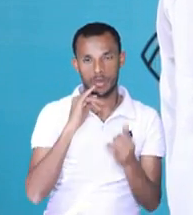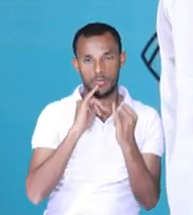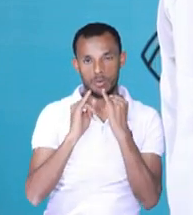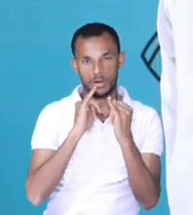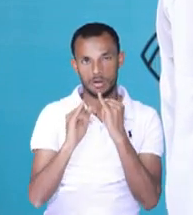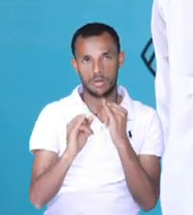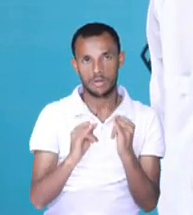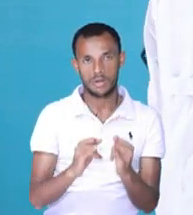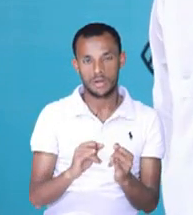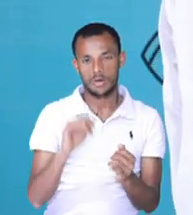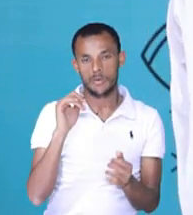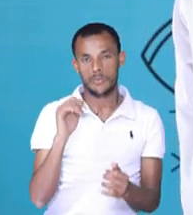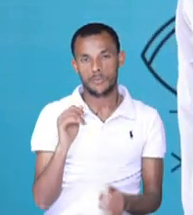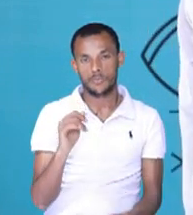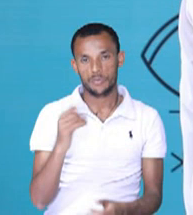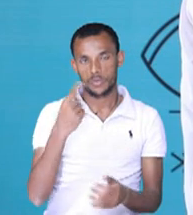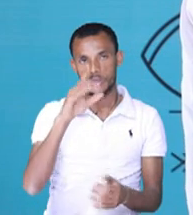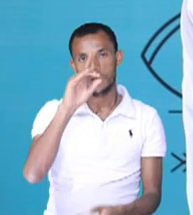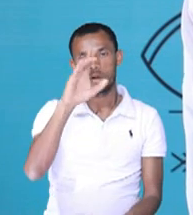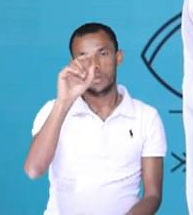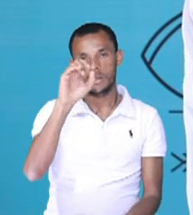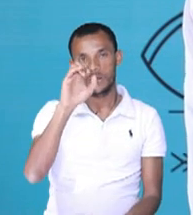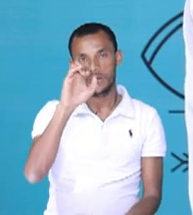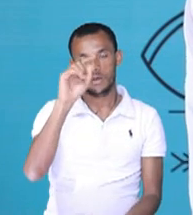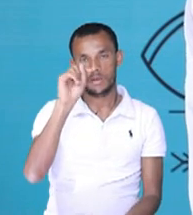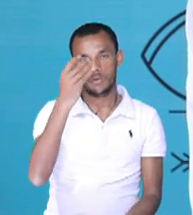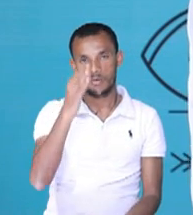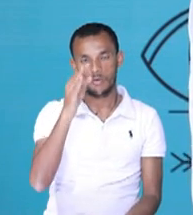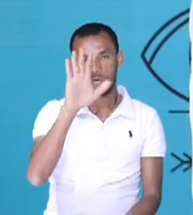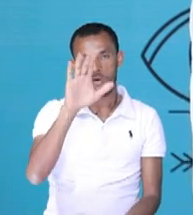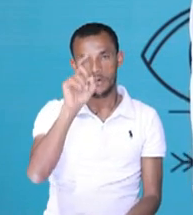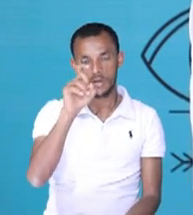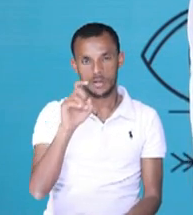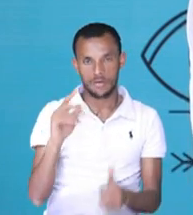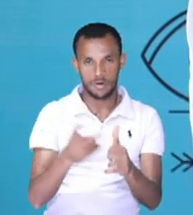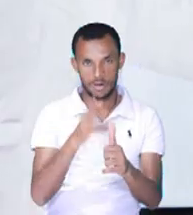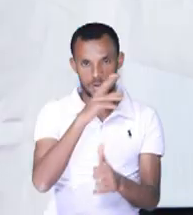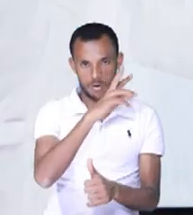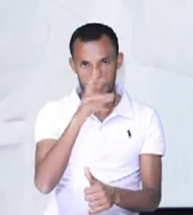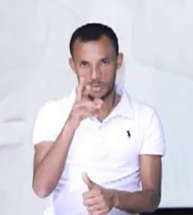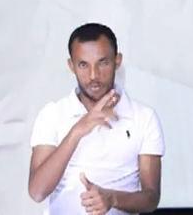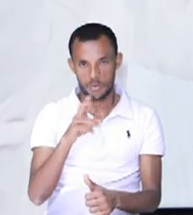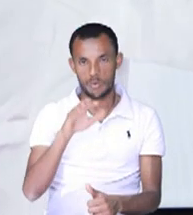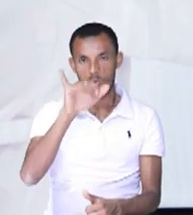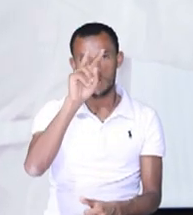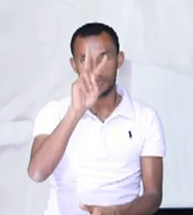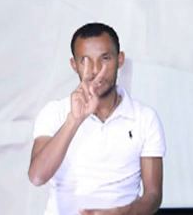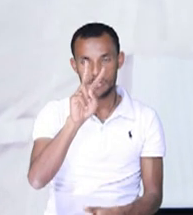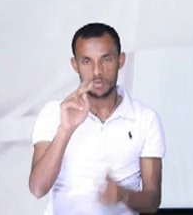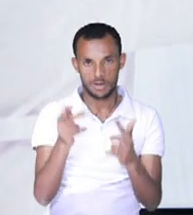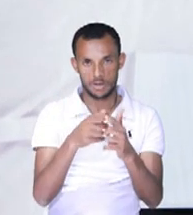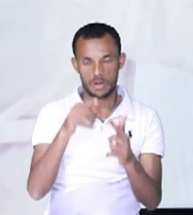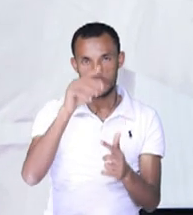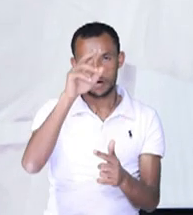information. What? The determinant of 5x first row, y2, it is second